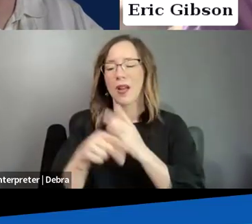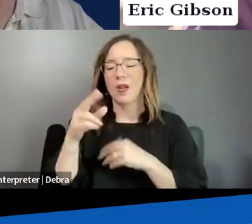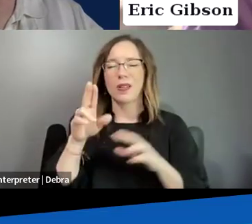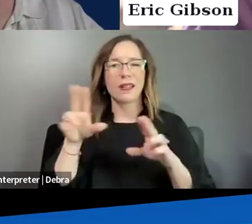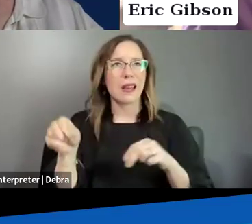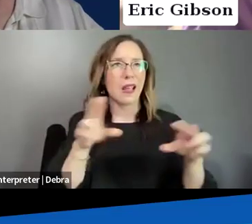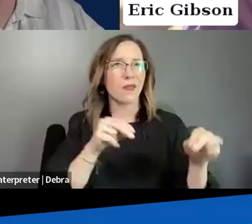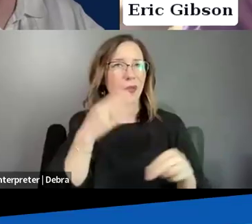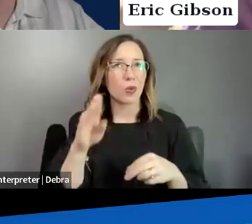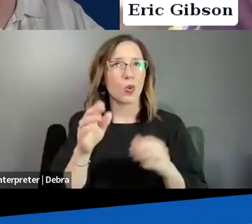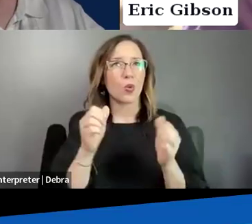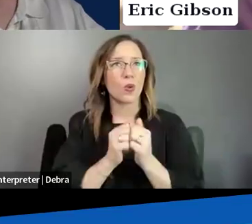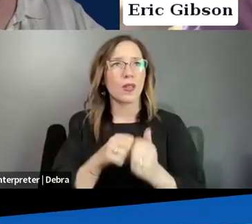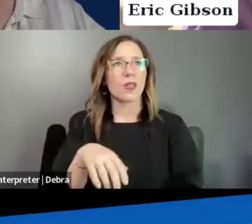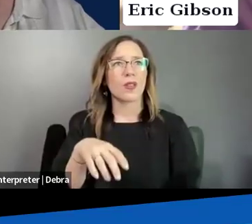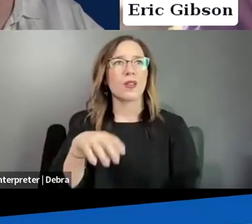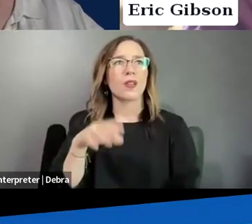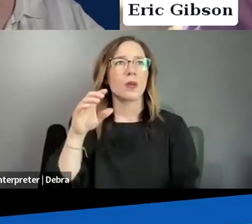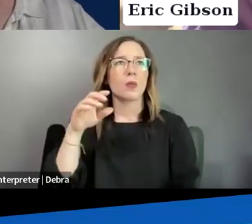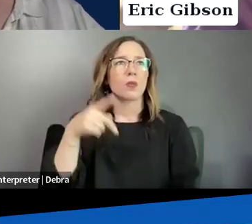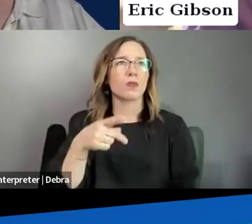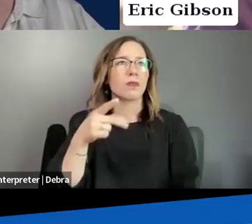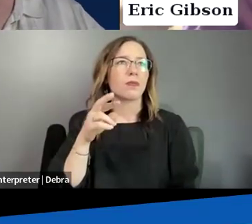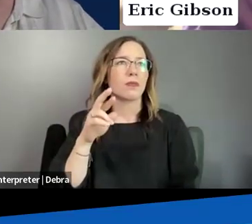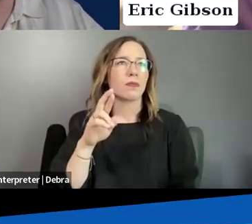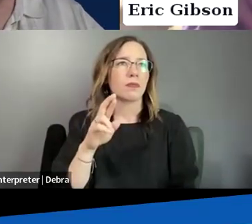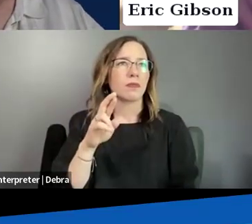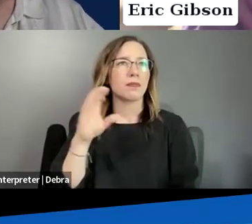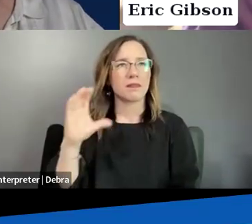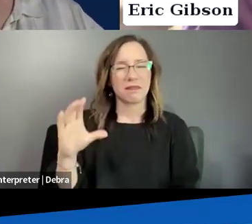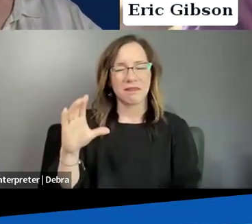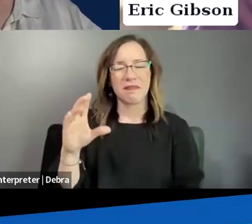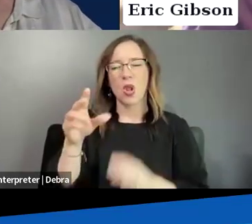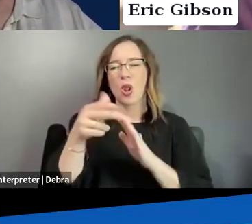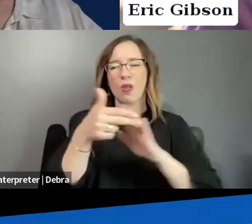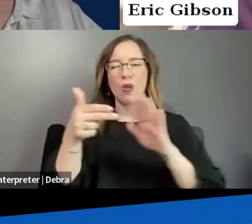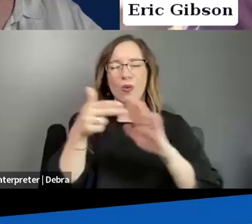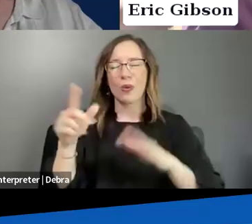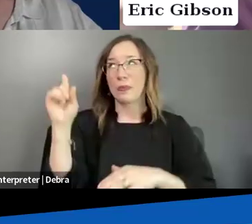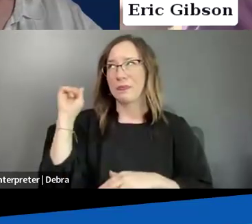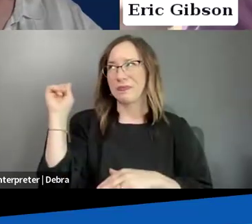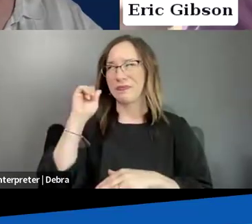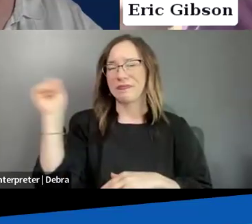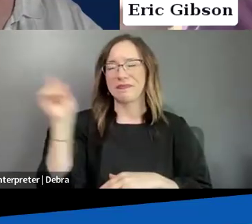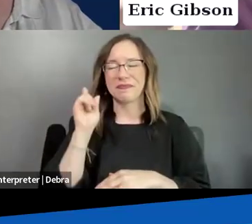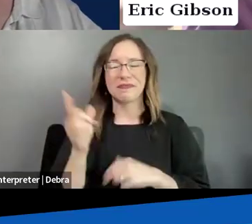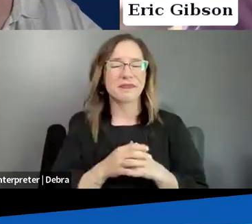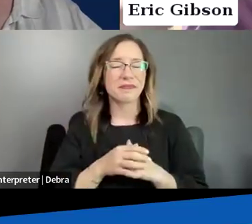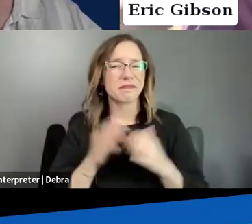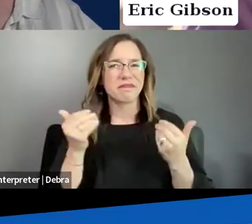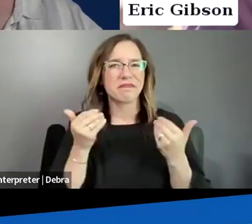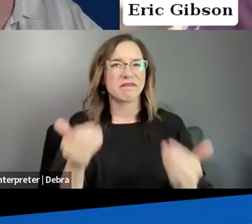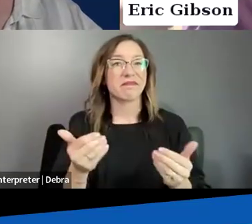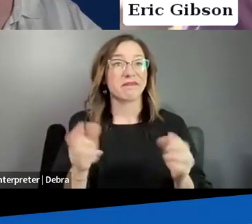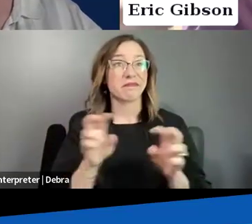the Reeve logo up there in the corner. So welcome everyone. And let's jump right in because this